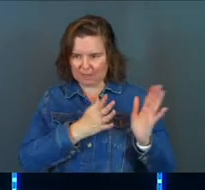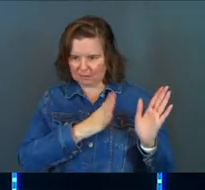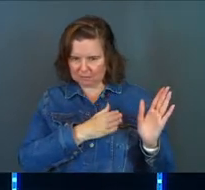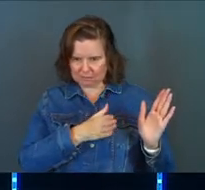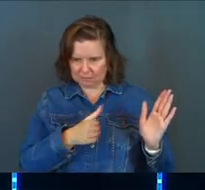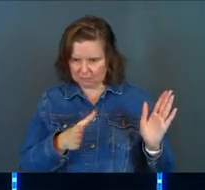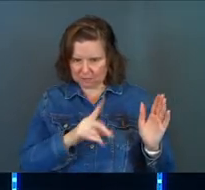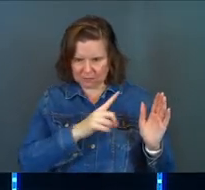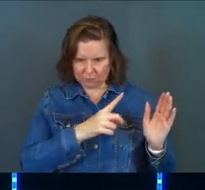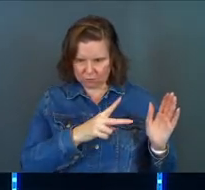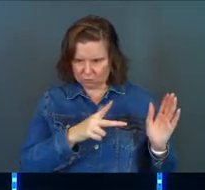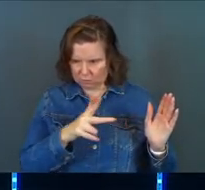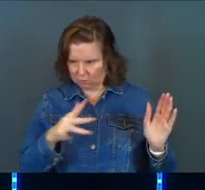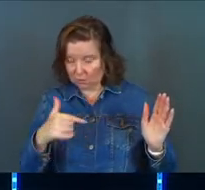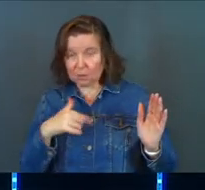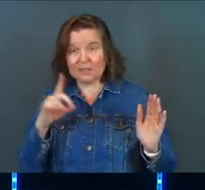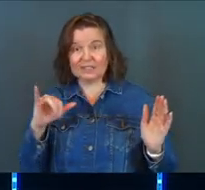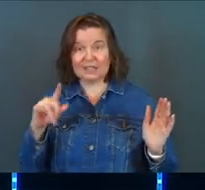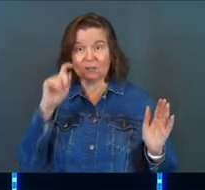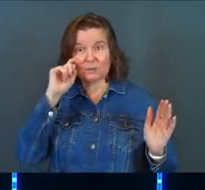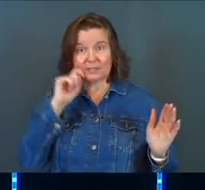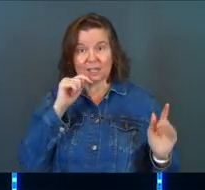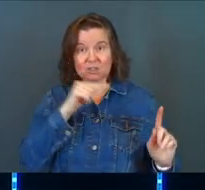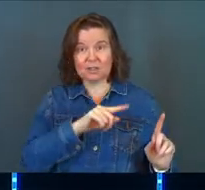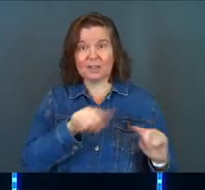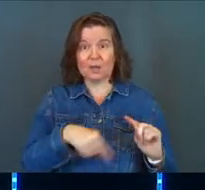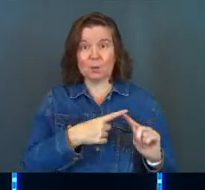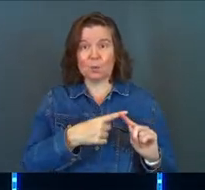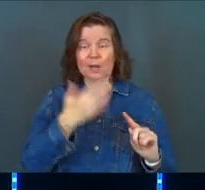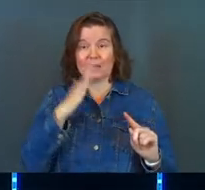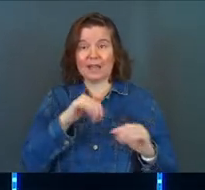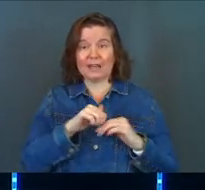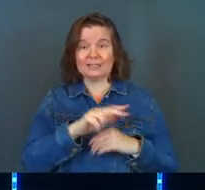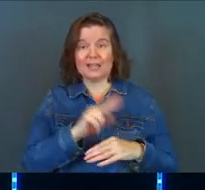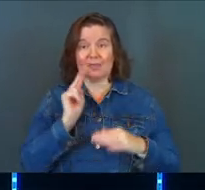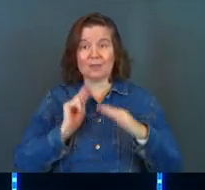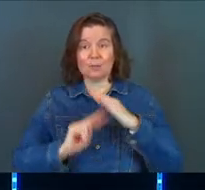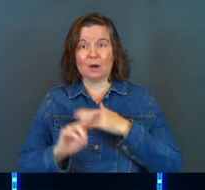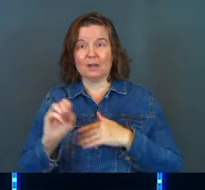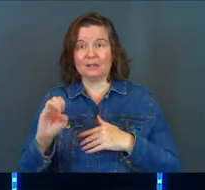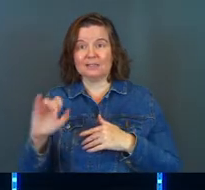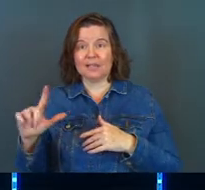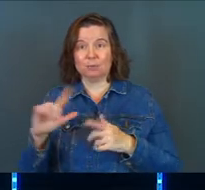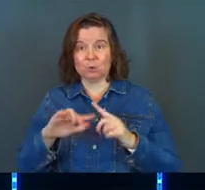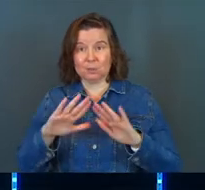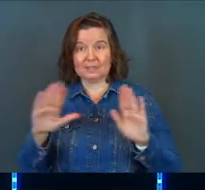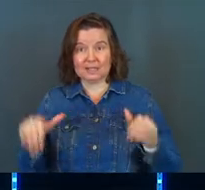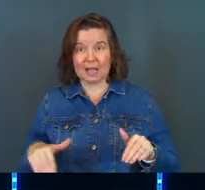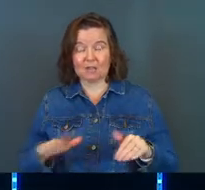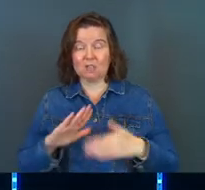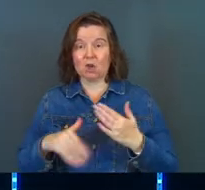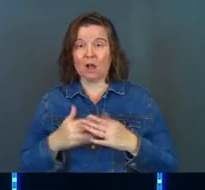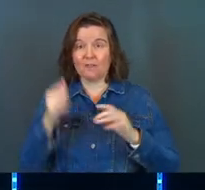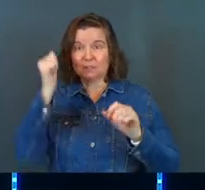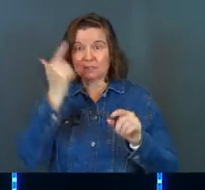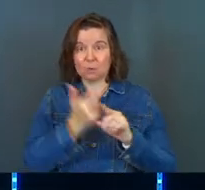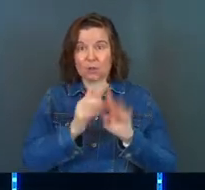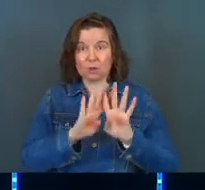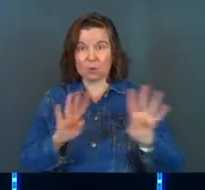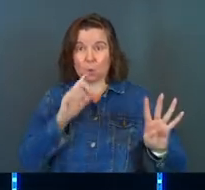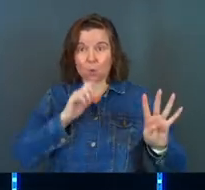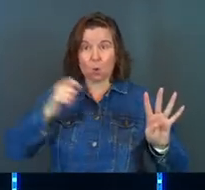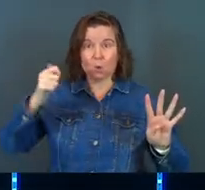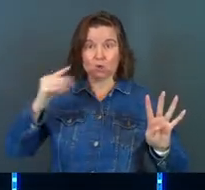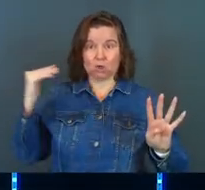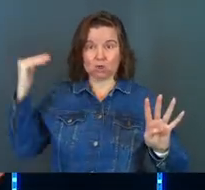all down. Because when David was a teenager, that's when God sent the prophet Samuel to his house. And of all his brothers who were older